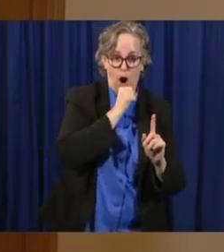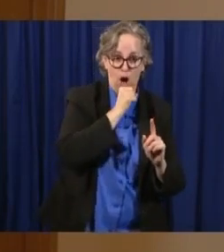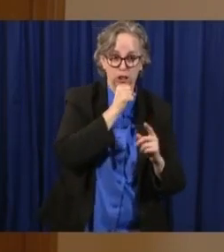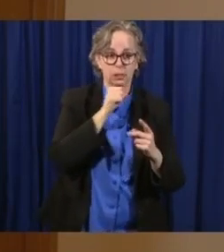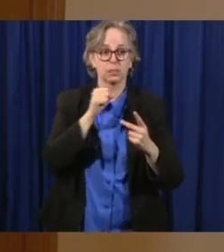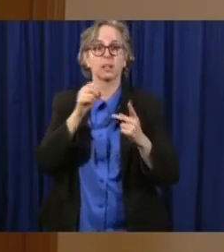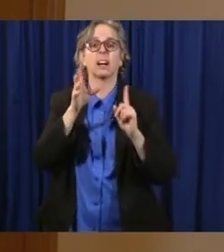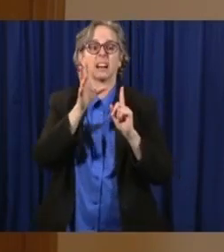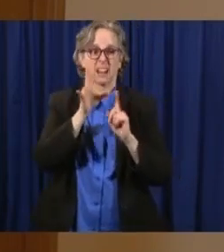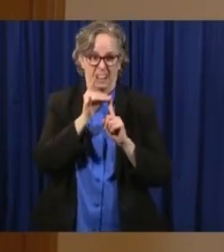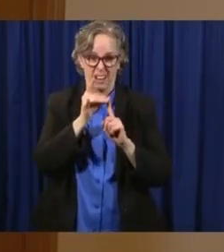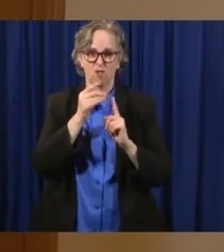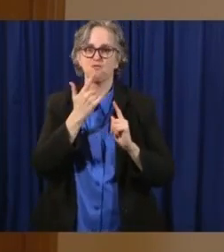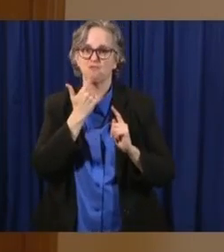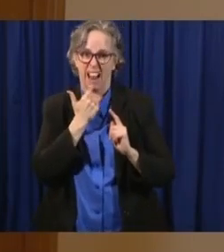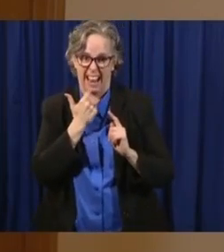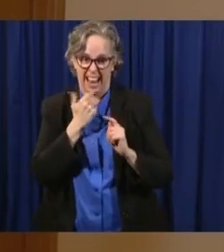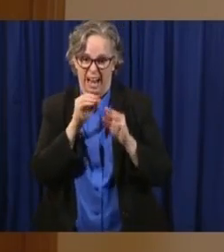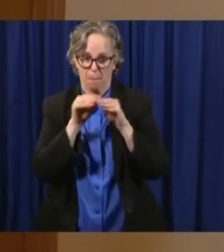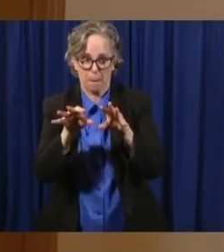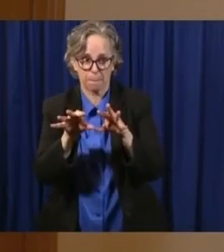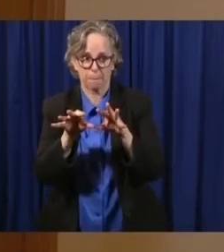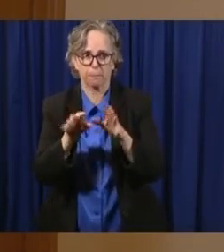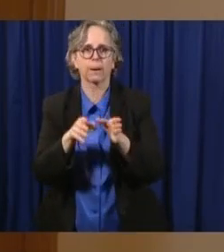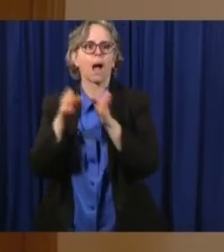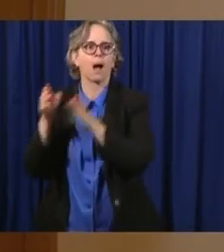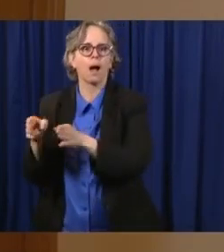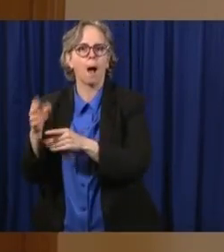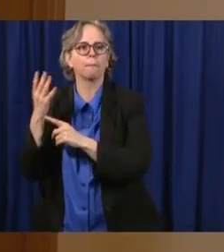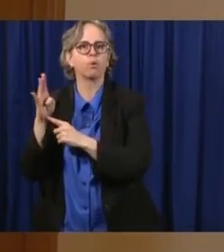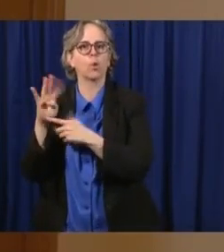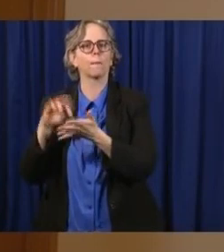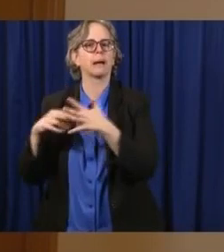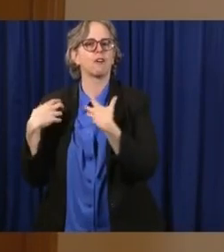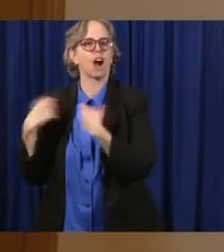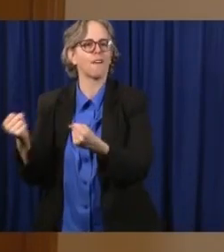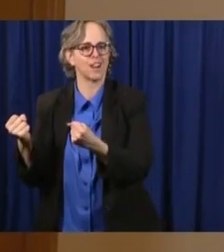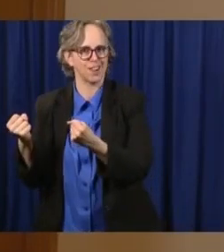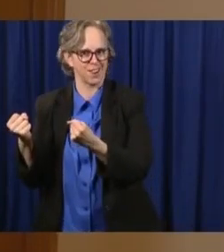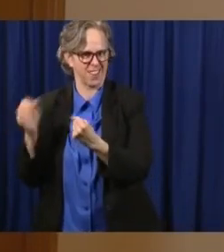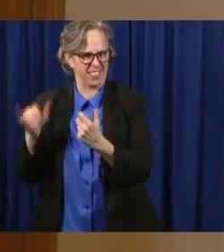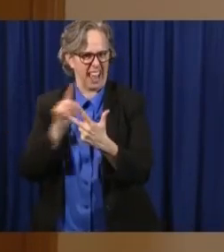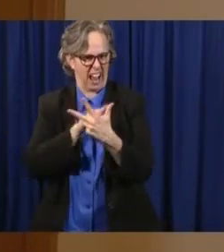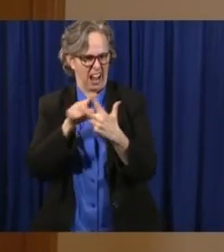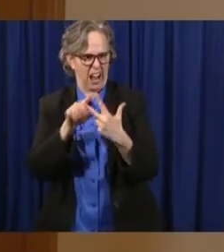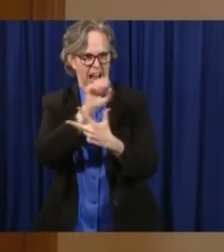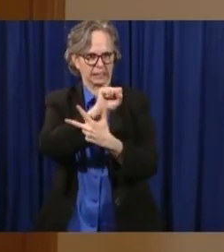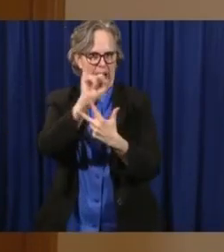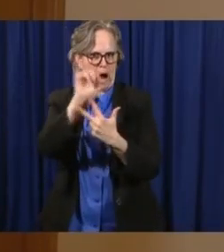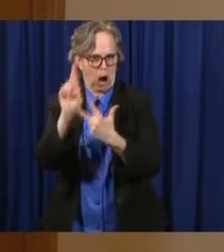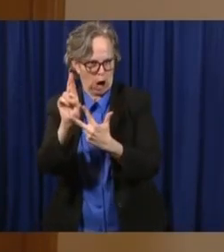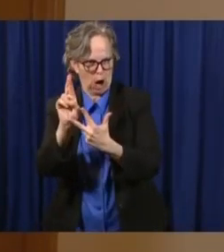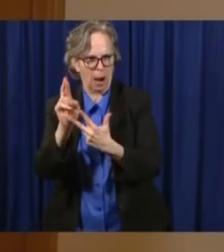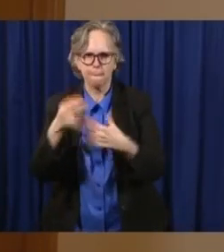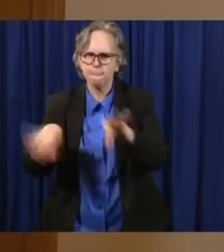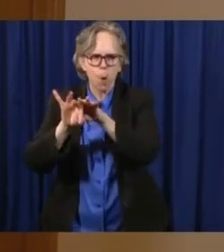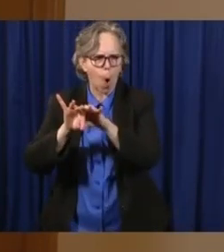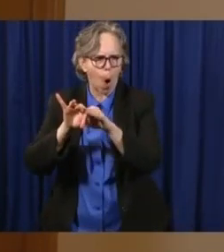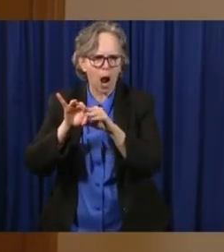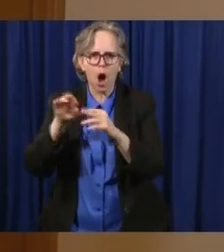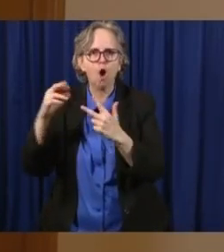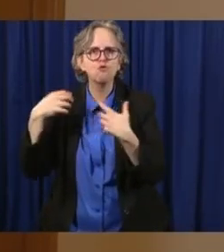spreading, but then eventually we get those people who are recovered. And they are the people we're going to be detecting through